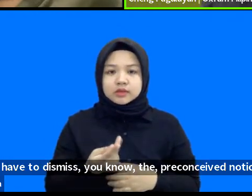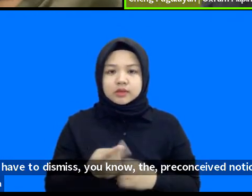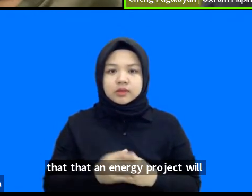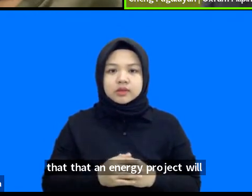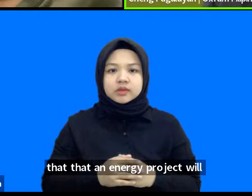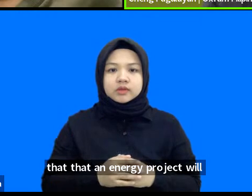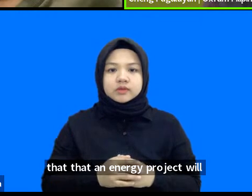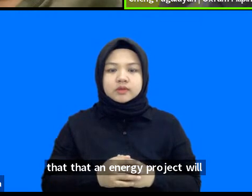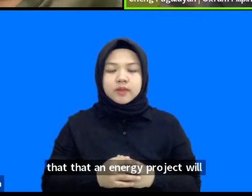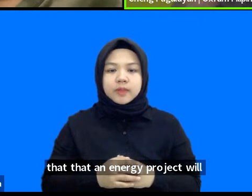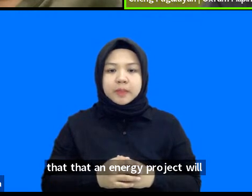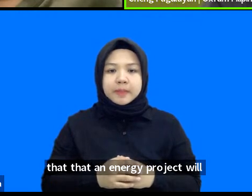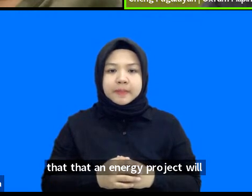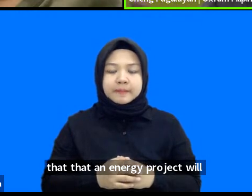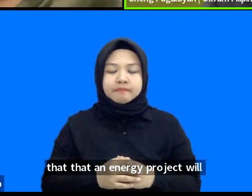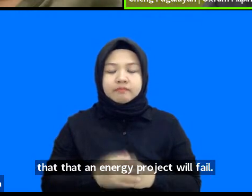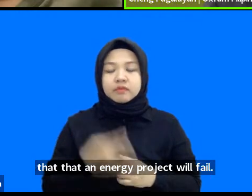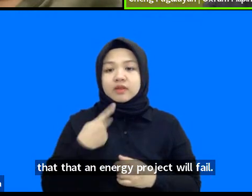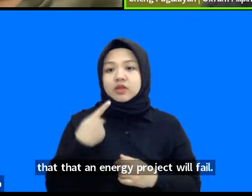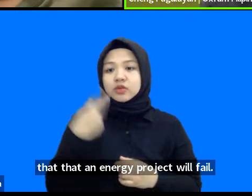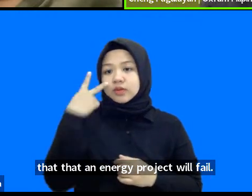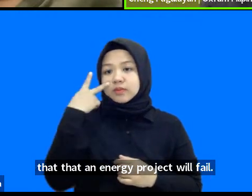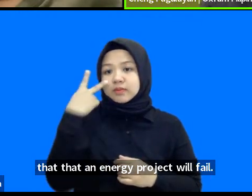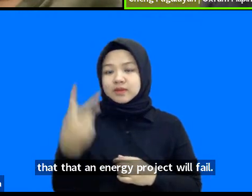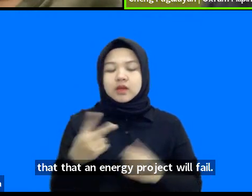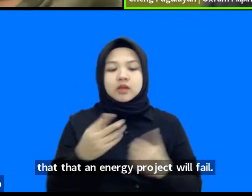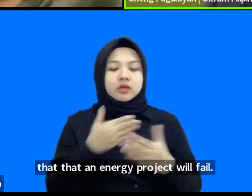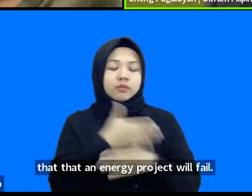fail. We have to look at